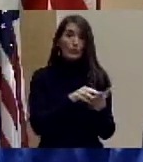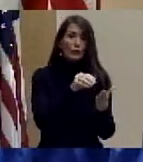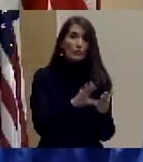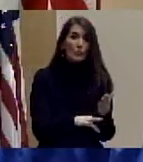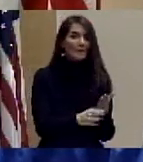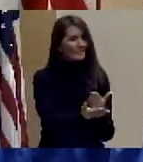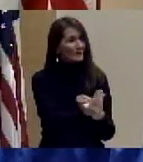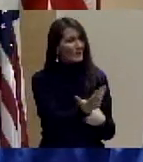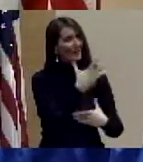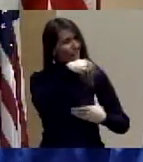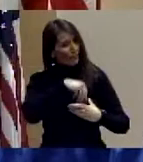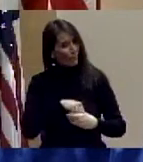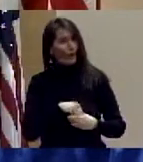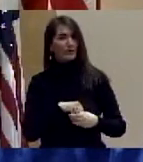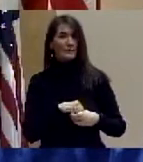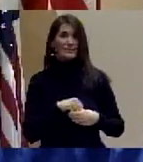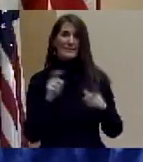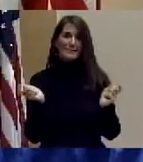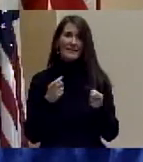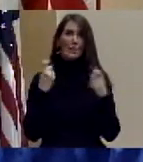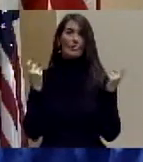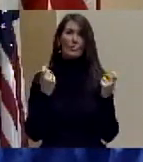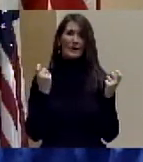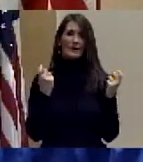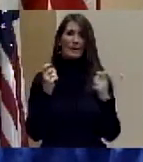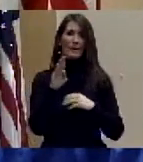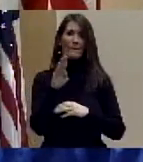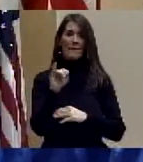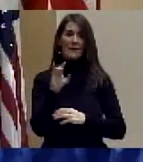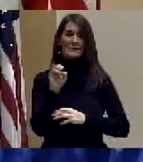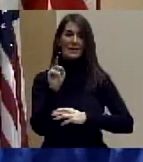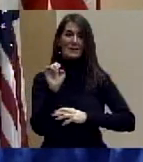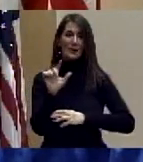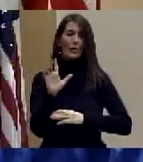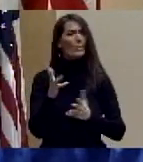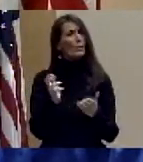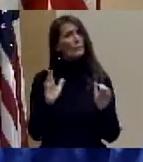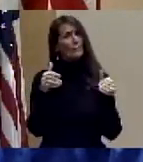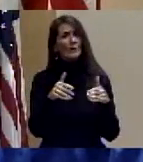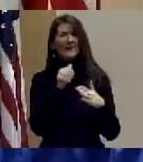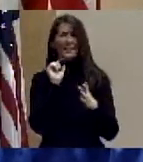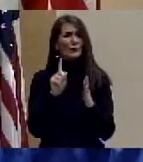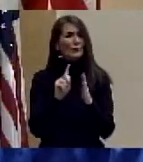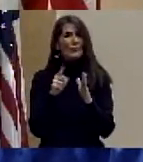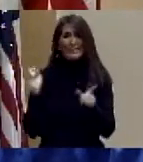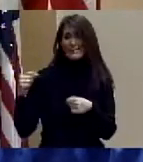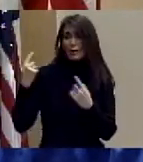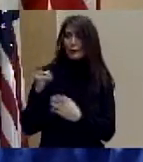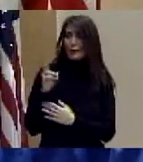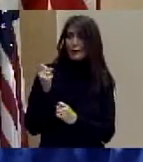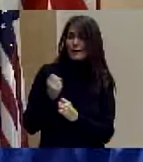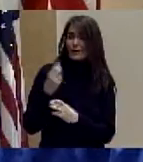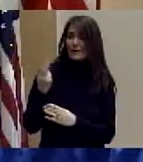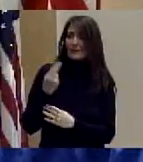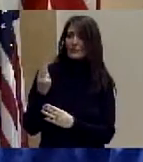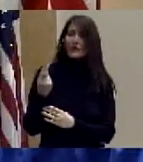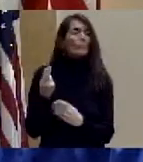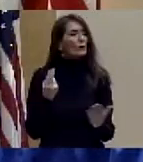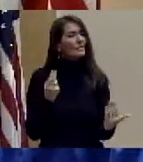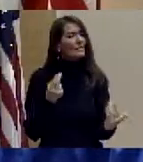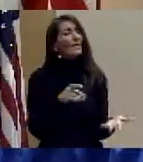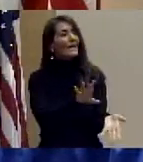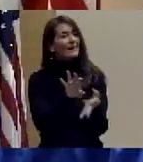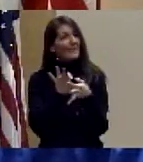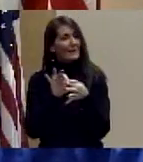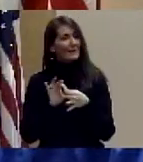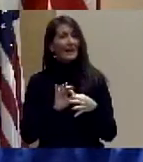the bicentennial because we wanted our bicentennial to focus not just on 200 years of history, We wanted to engage